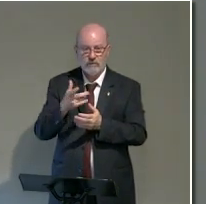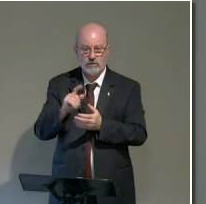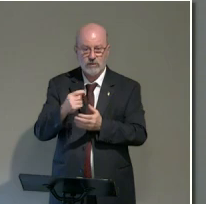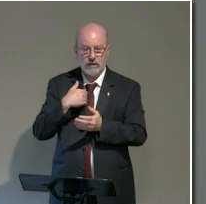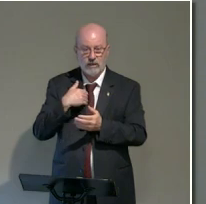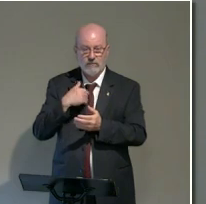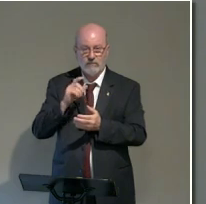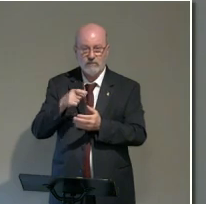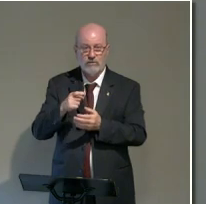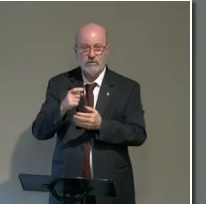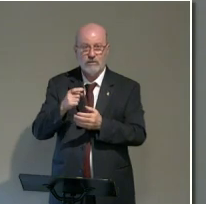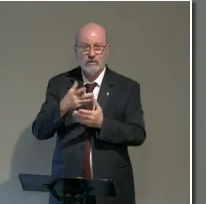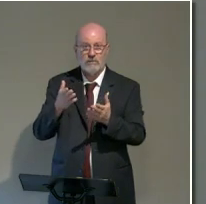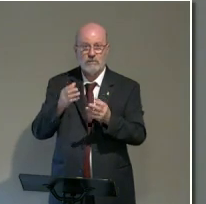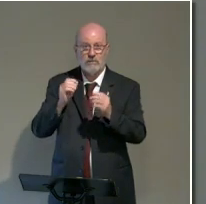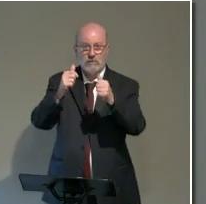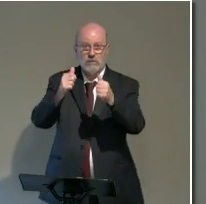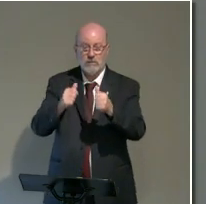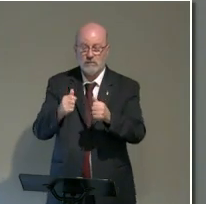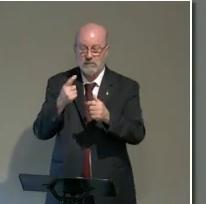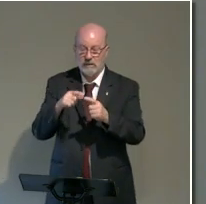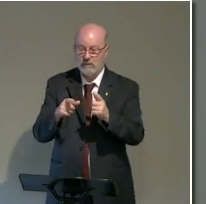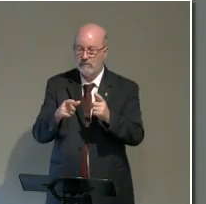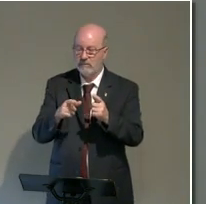I should have had something to put up there, but